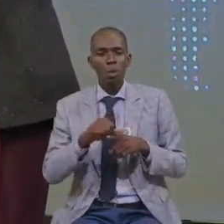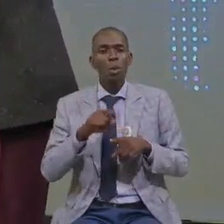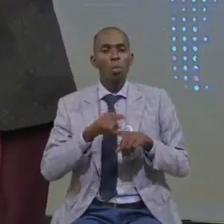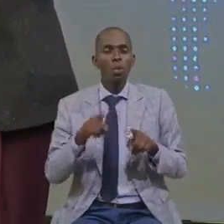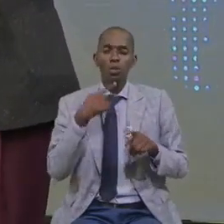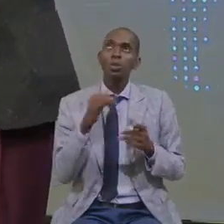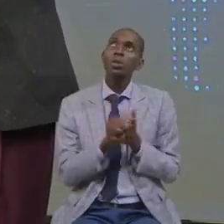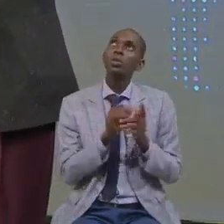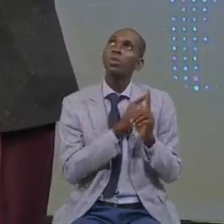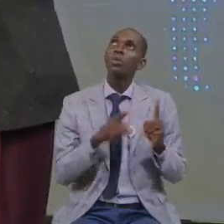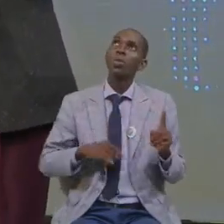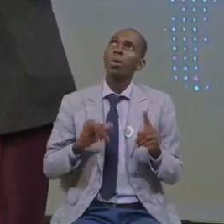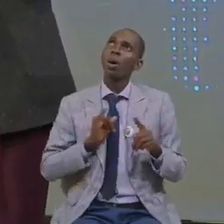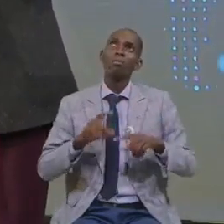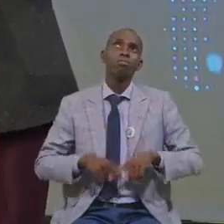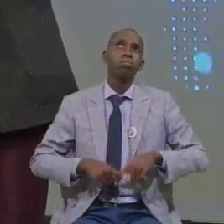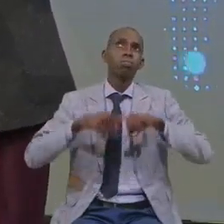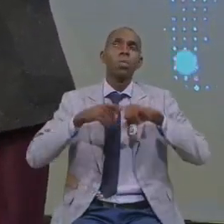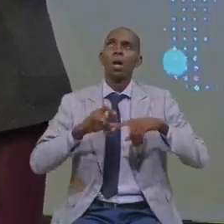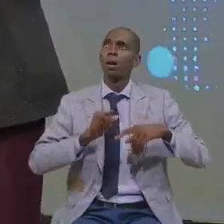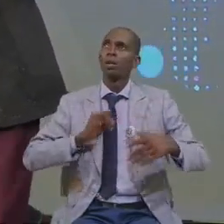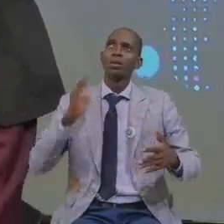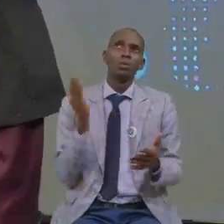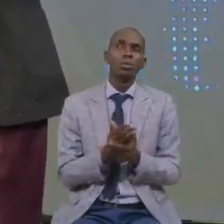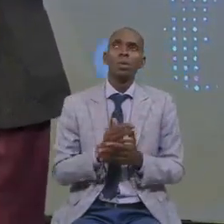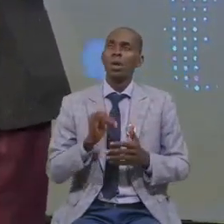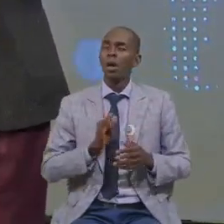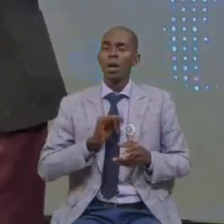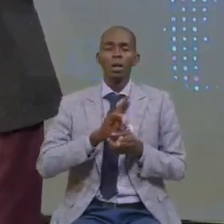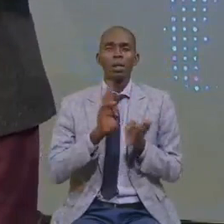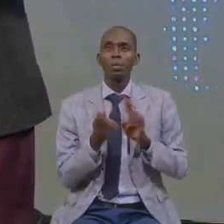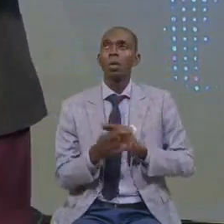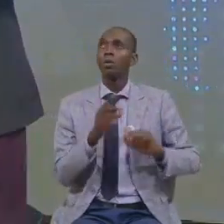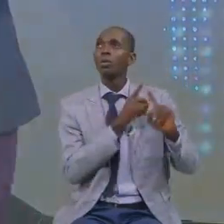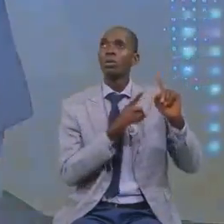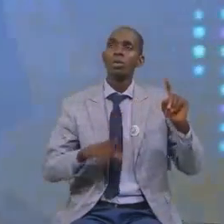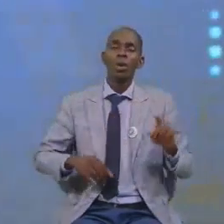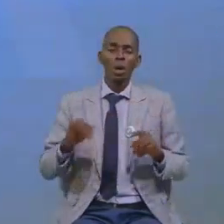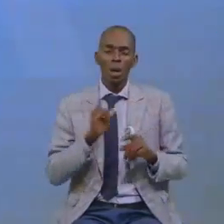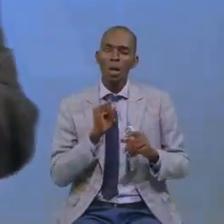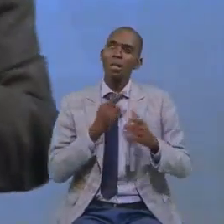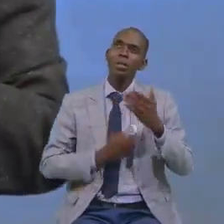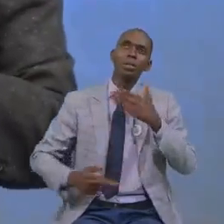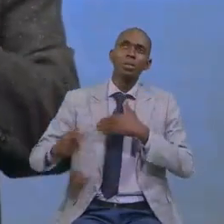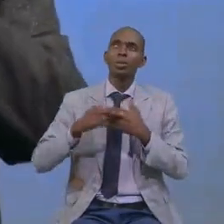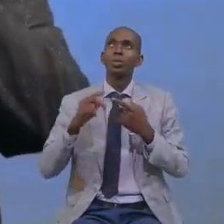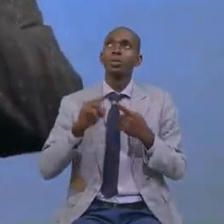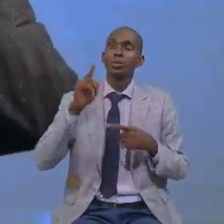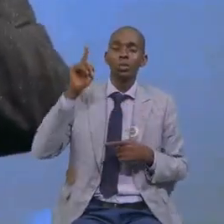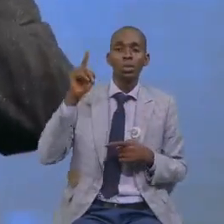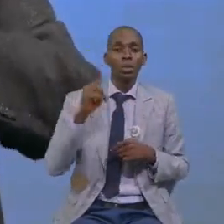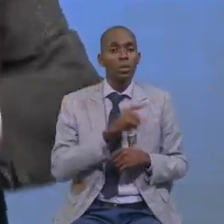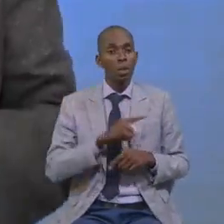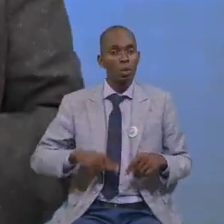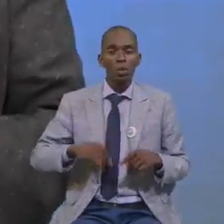I quit. Lord, I repent. Lord, I return. The Lord is waiting